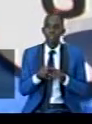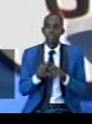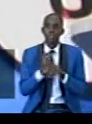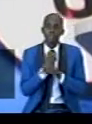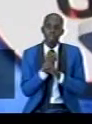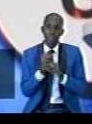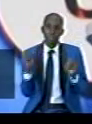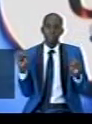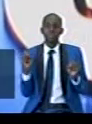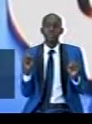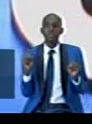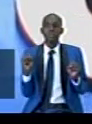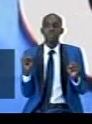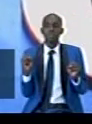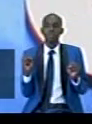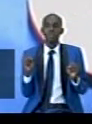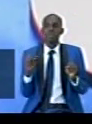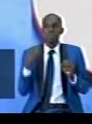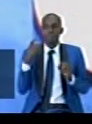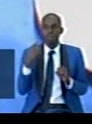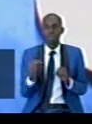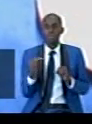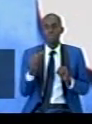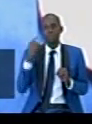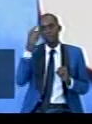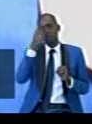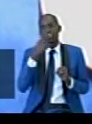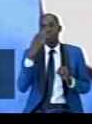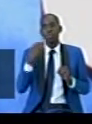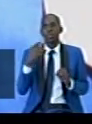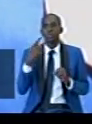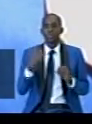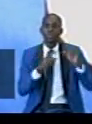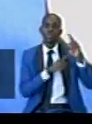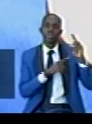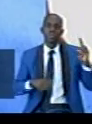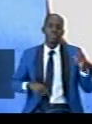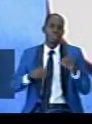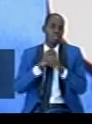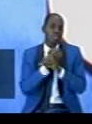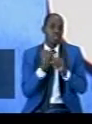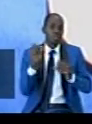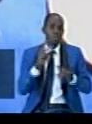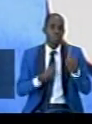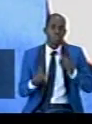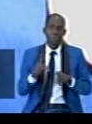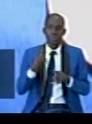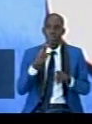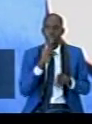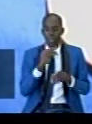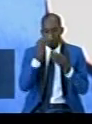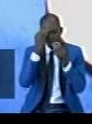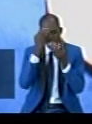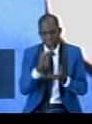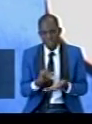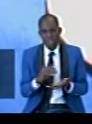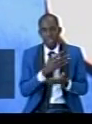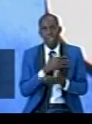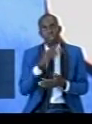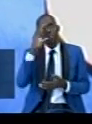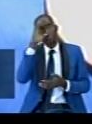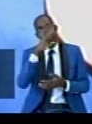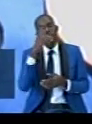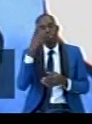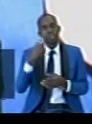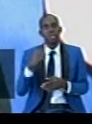justified people the face of the Lord. As justified people, you're obeying and seeking the face